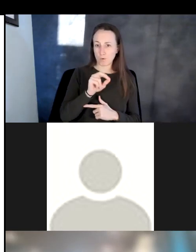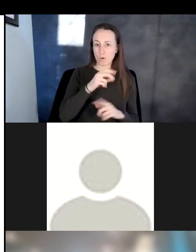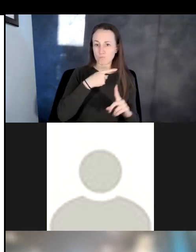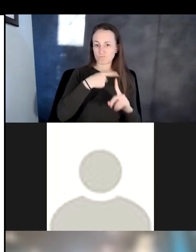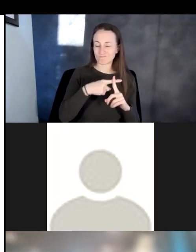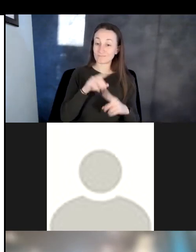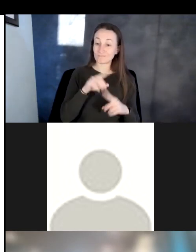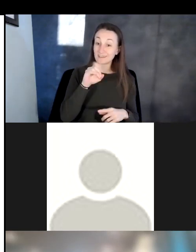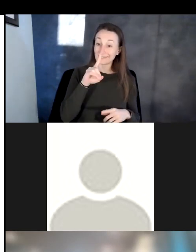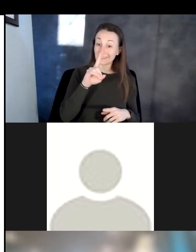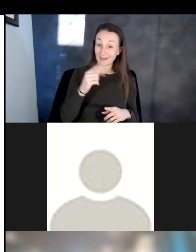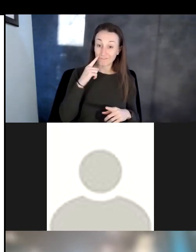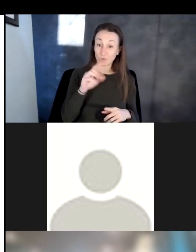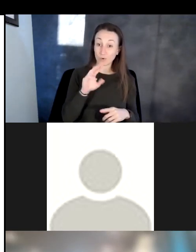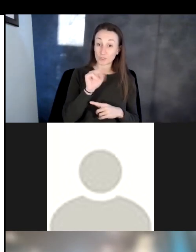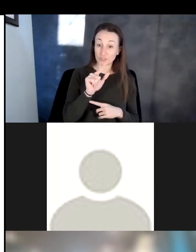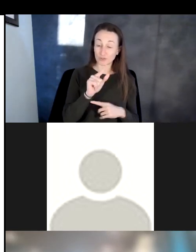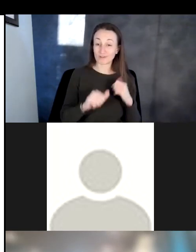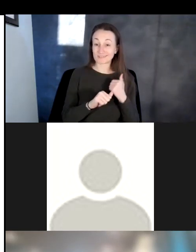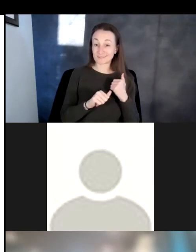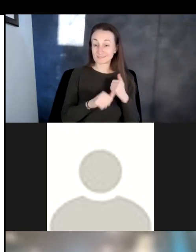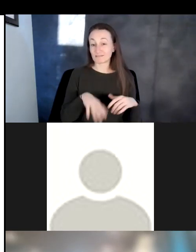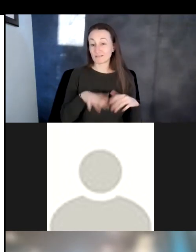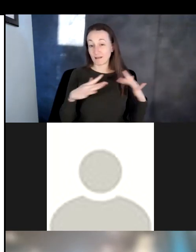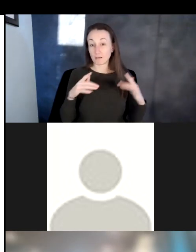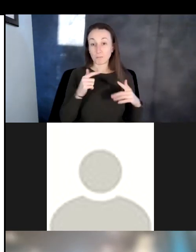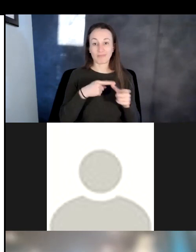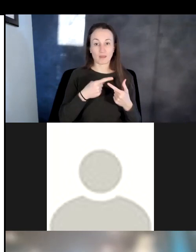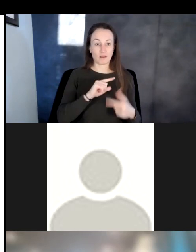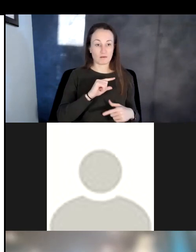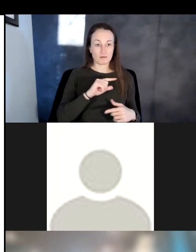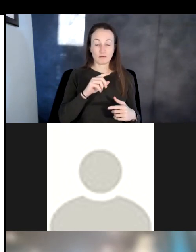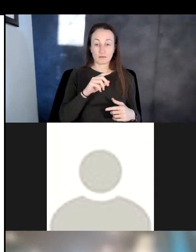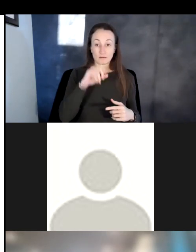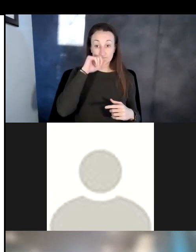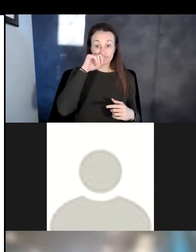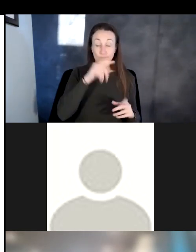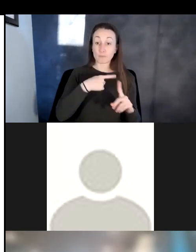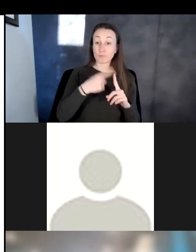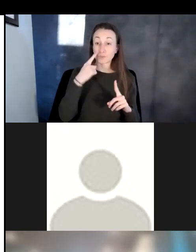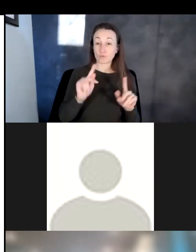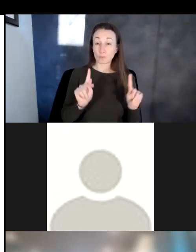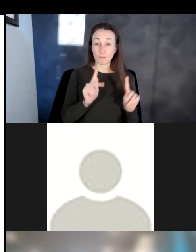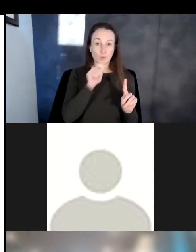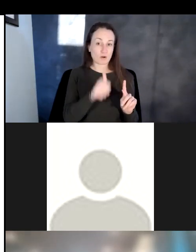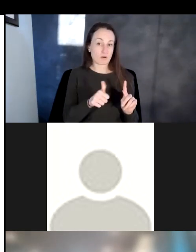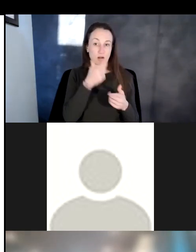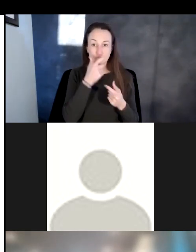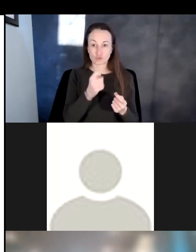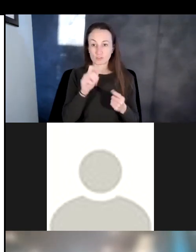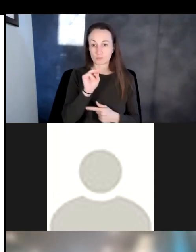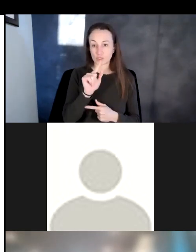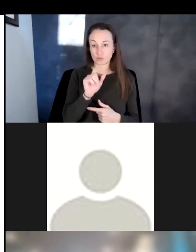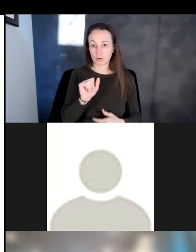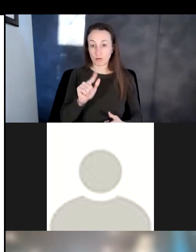machine learning assisted protein engineering, but there are also qualities for pros for people who aren't interested in machine learning at all. Mainly,